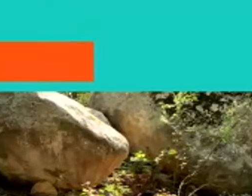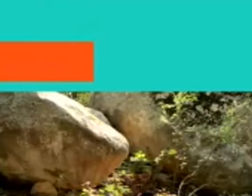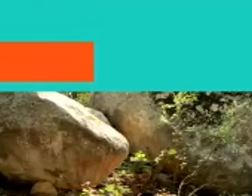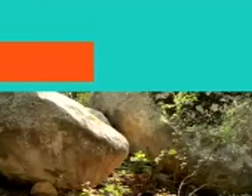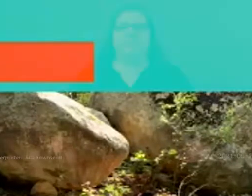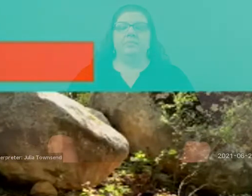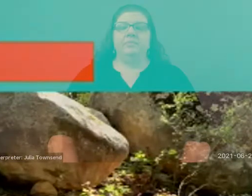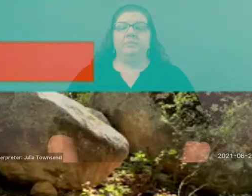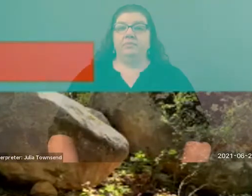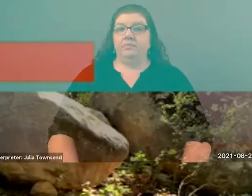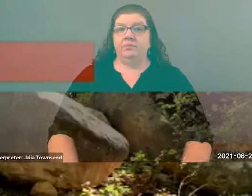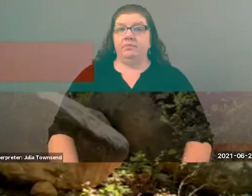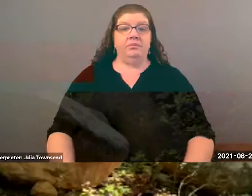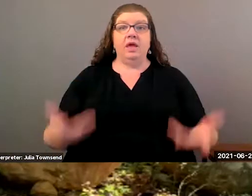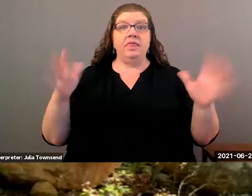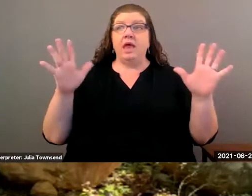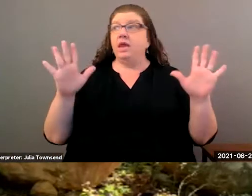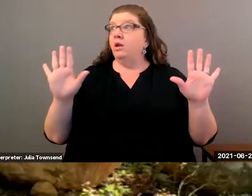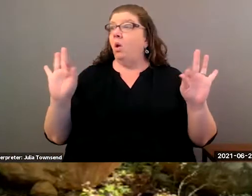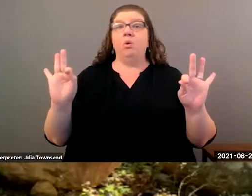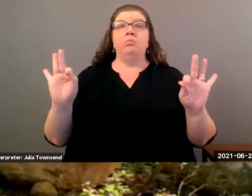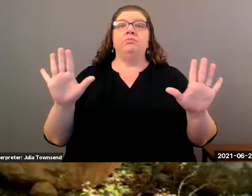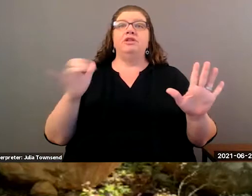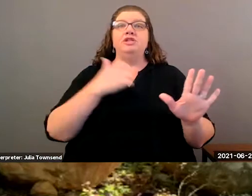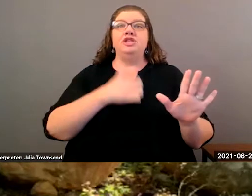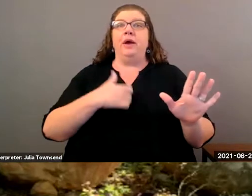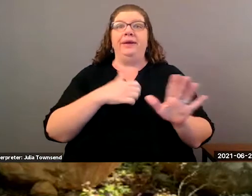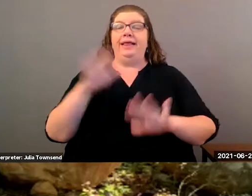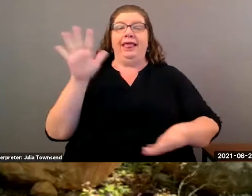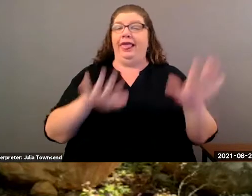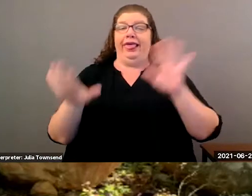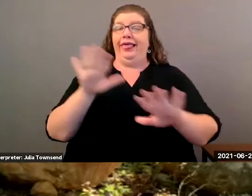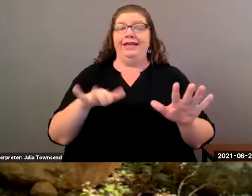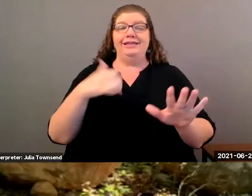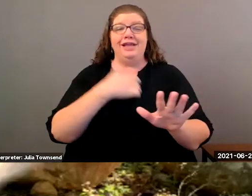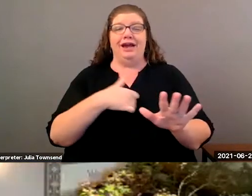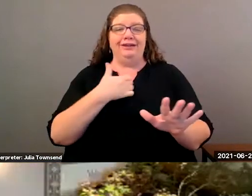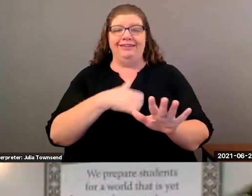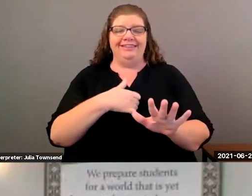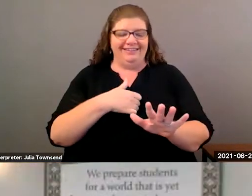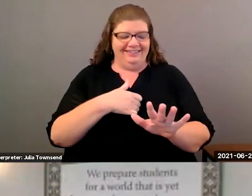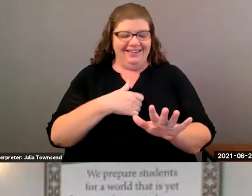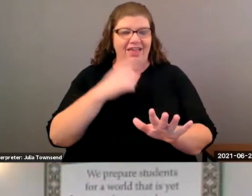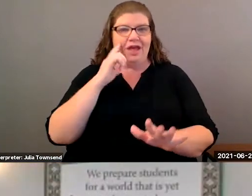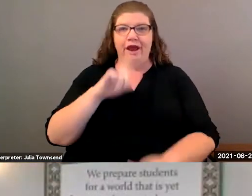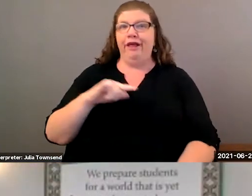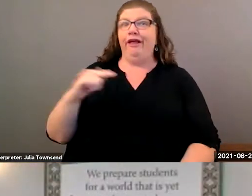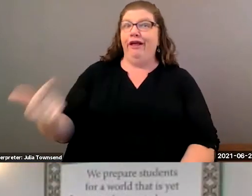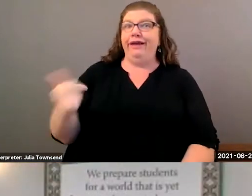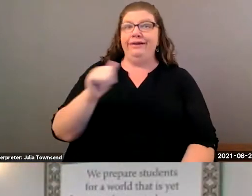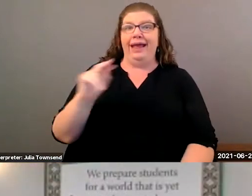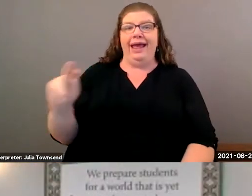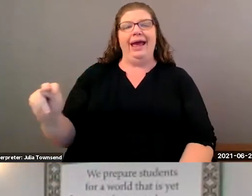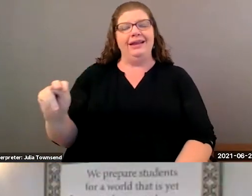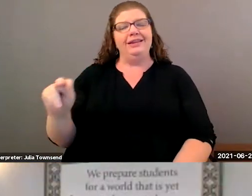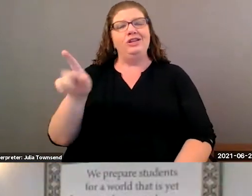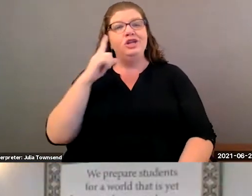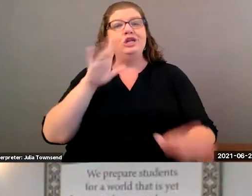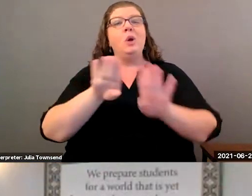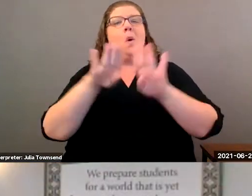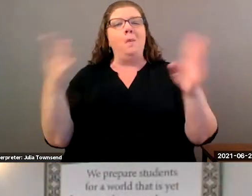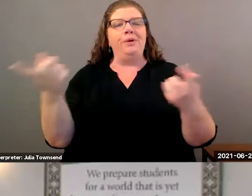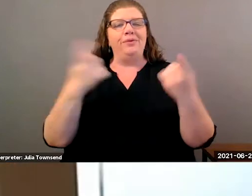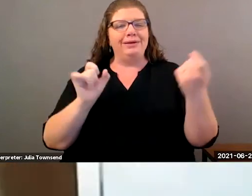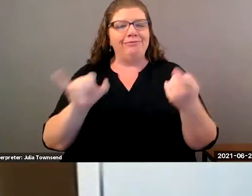Is that it? Oh, sorry. I think she just sounded like Anna's back, but she's just open for